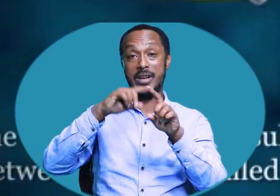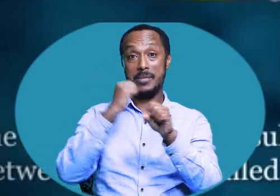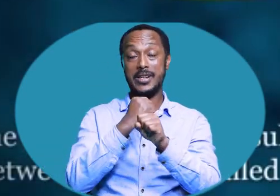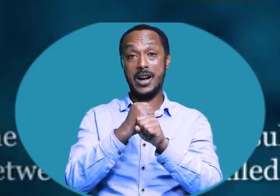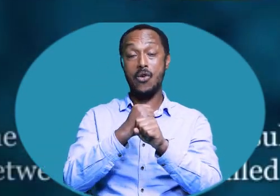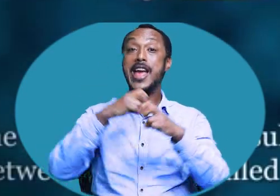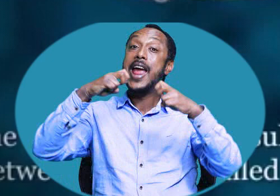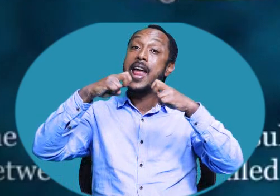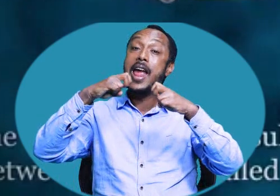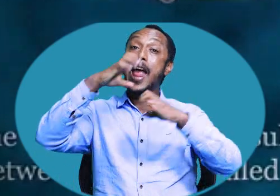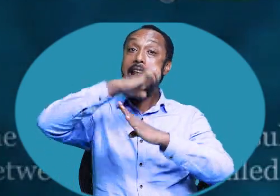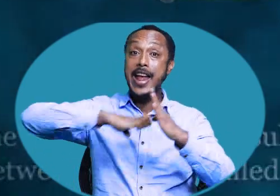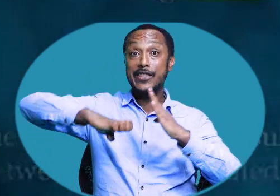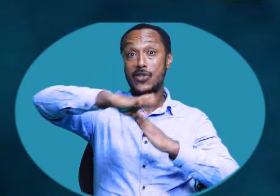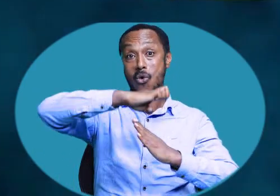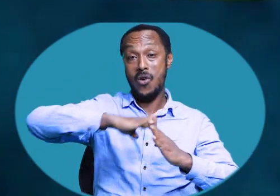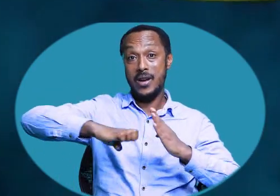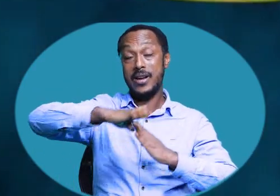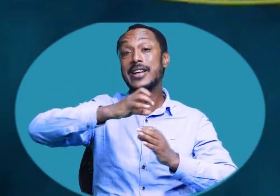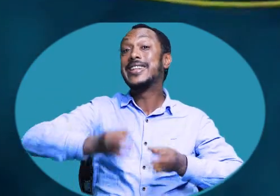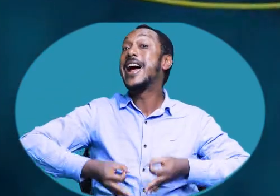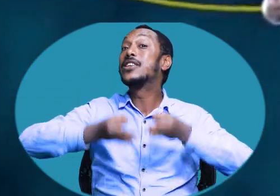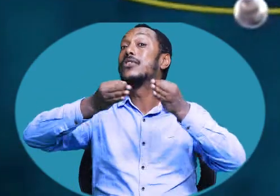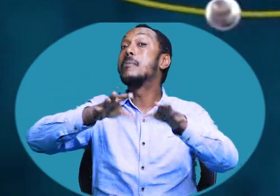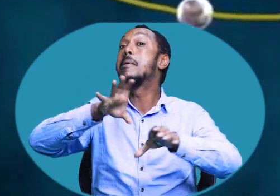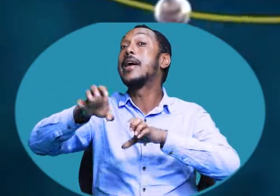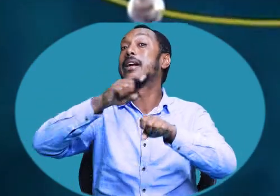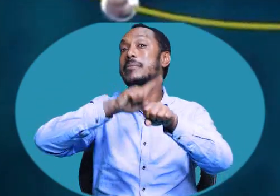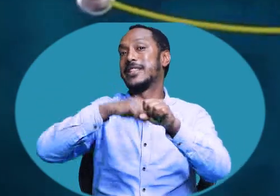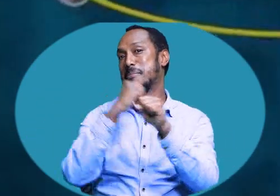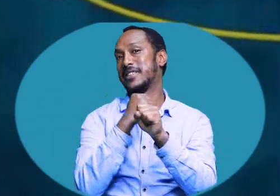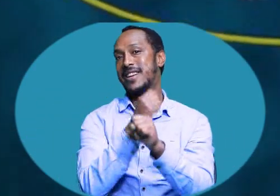electron transfer. Electron transfer.